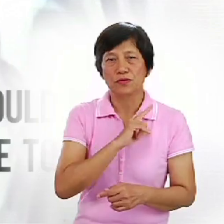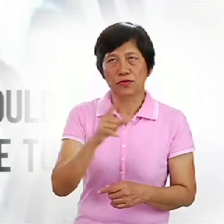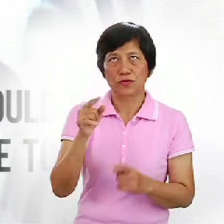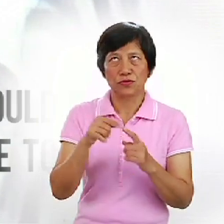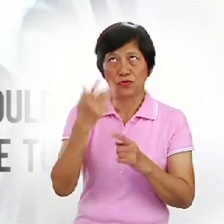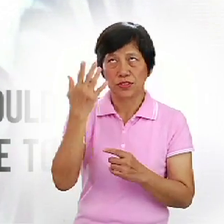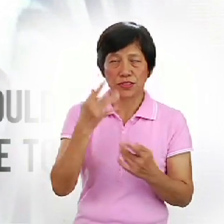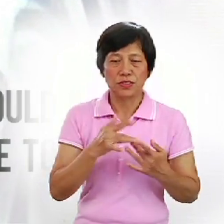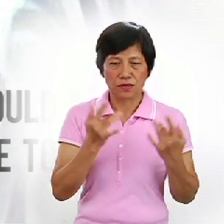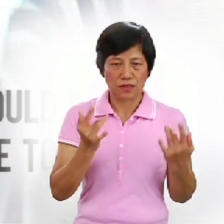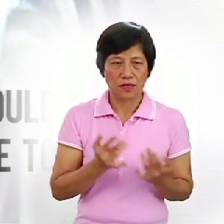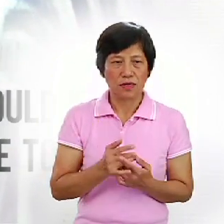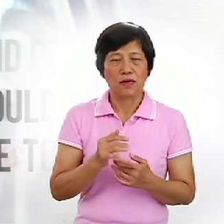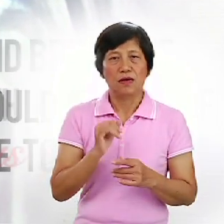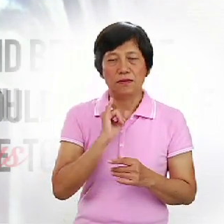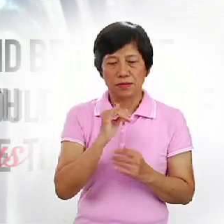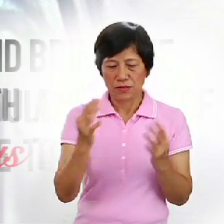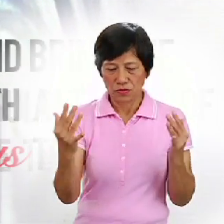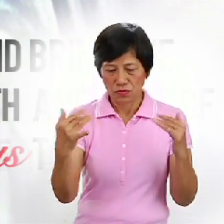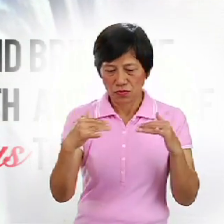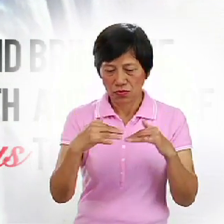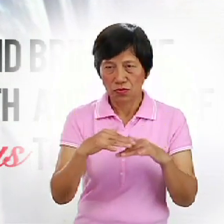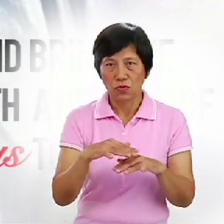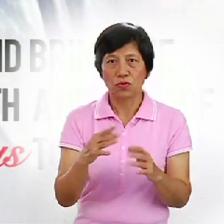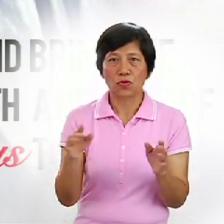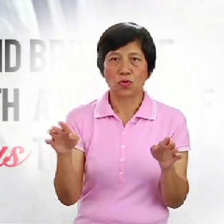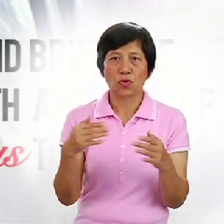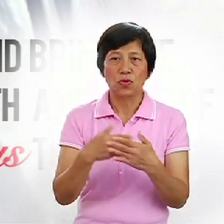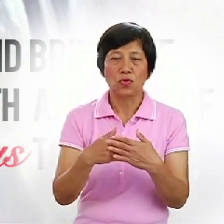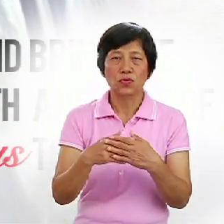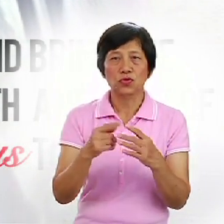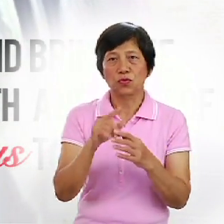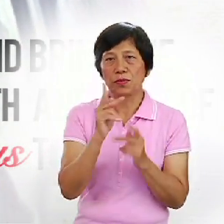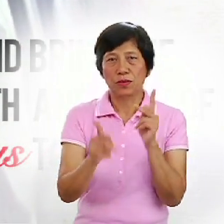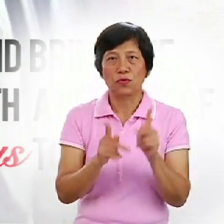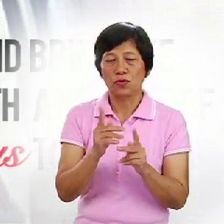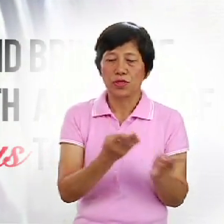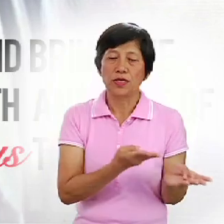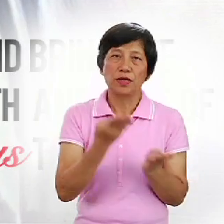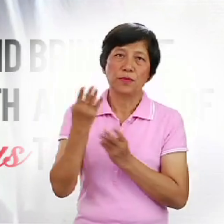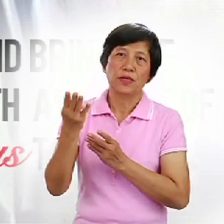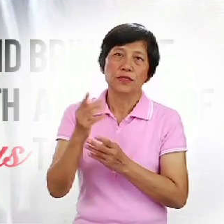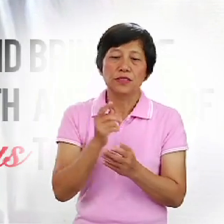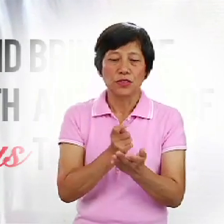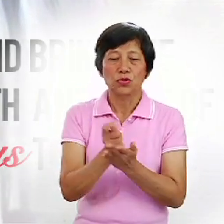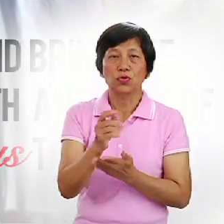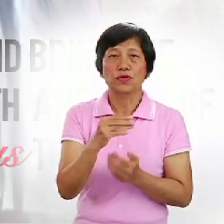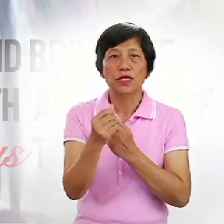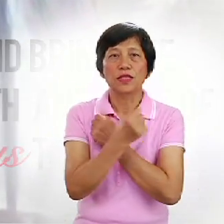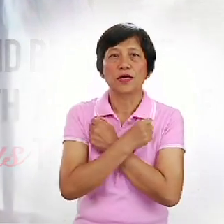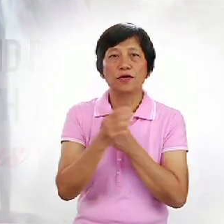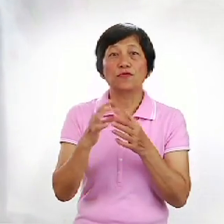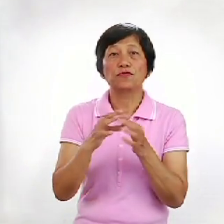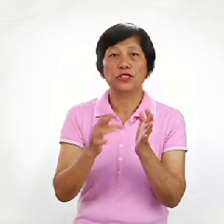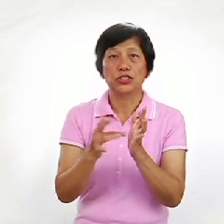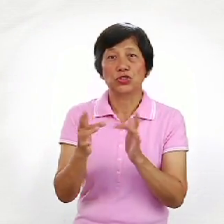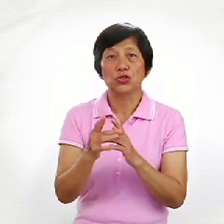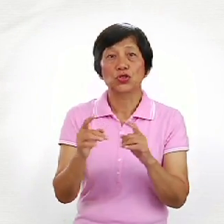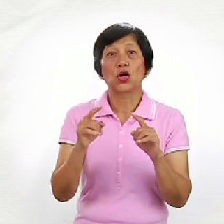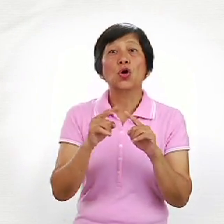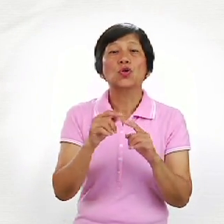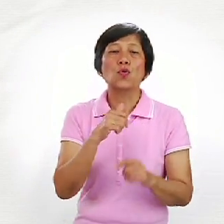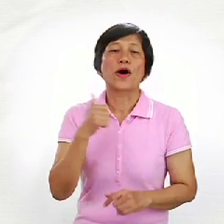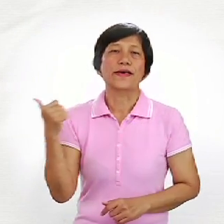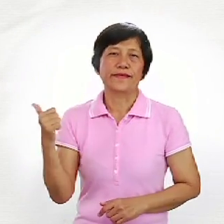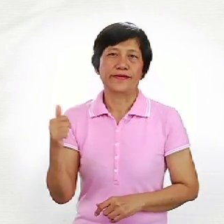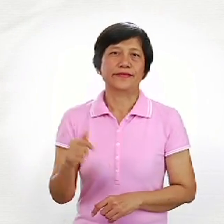draw close to people and bring the truth and love of Jesus to others. This